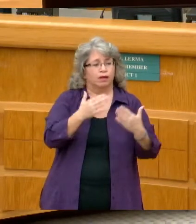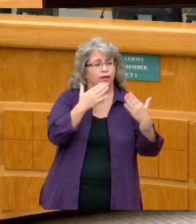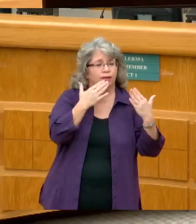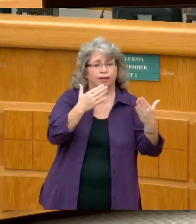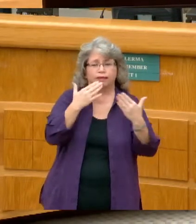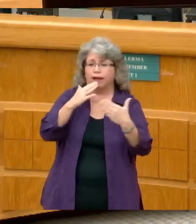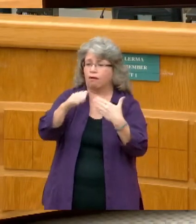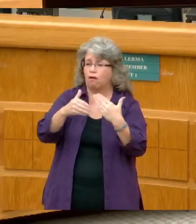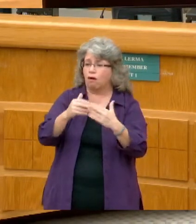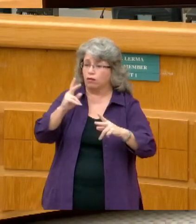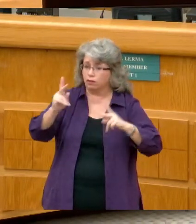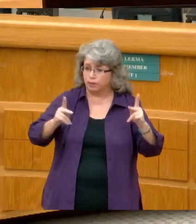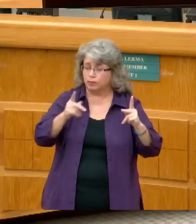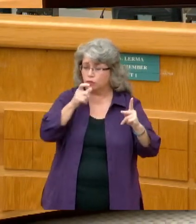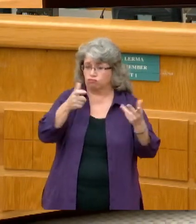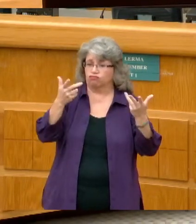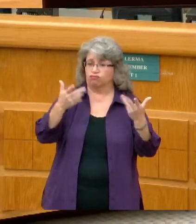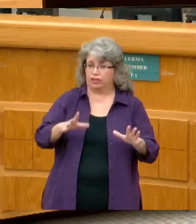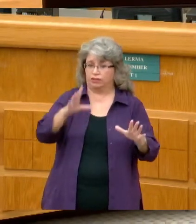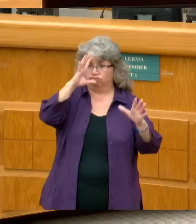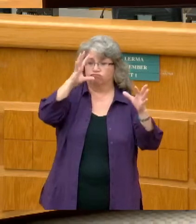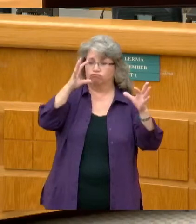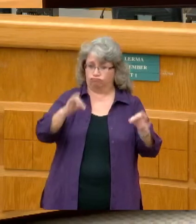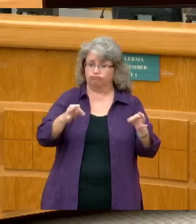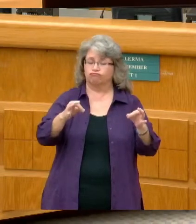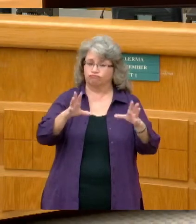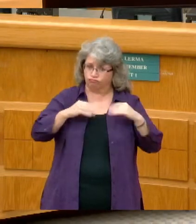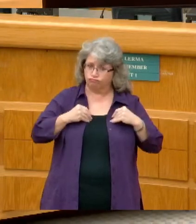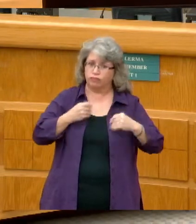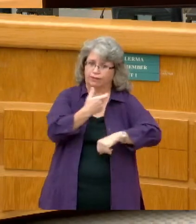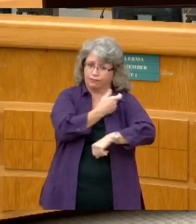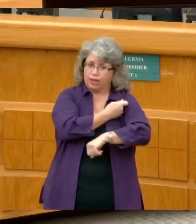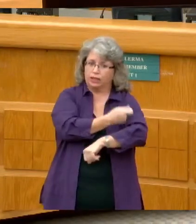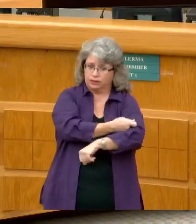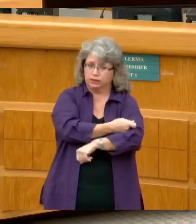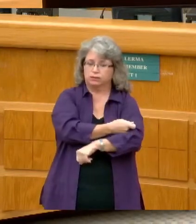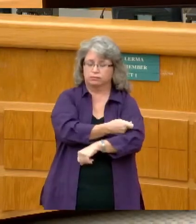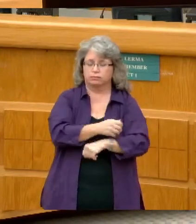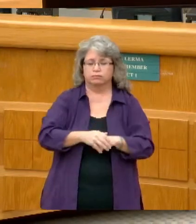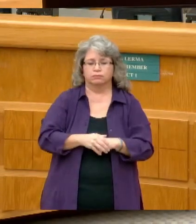fully vaccinated. Our health district has administered over